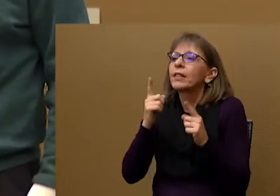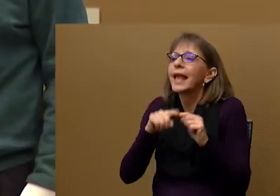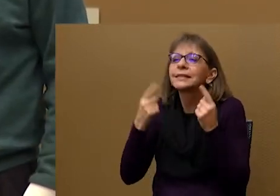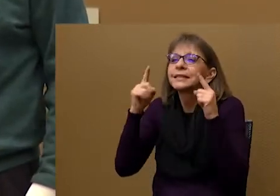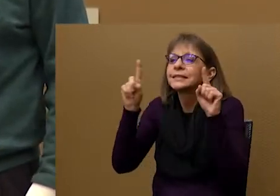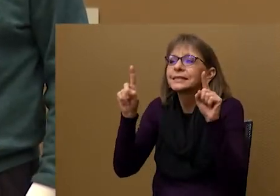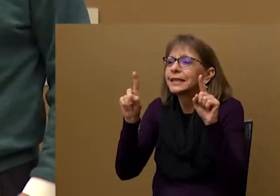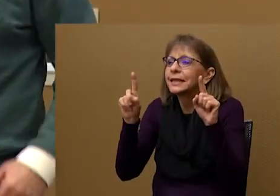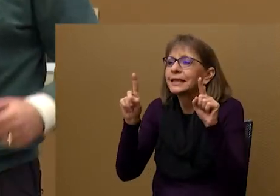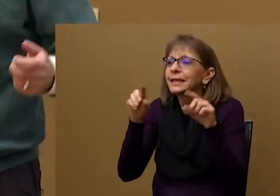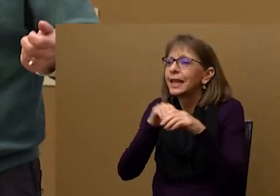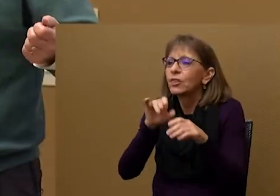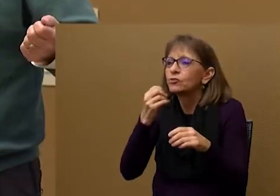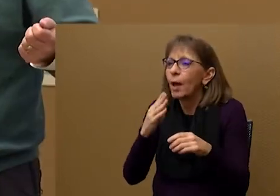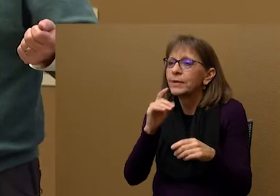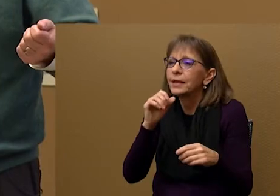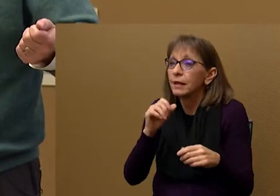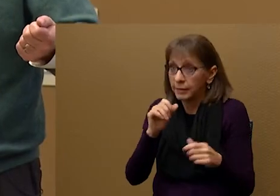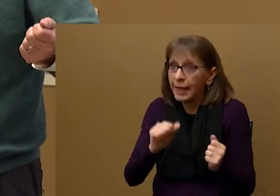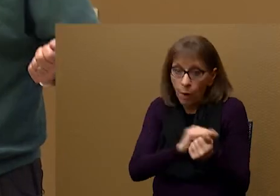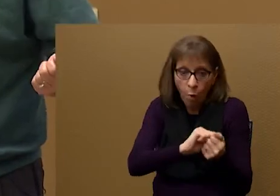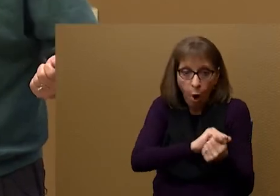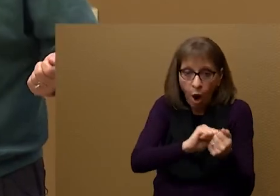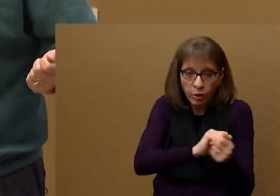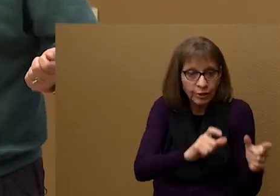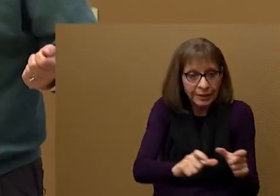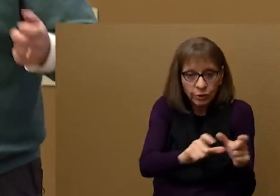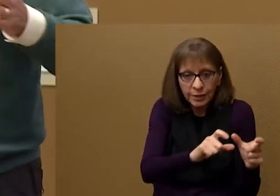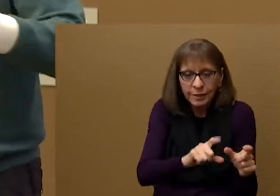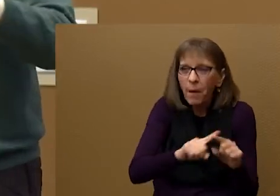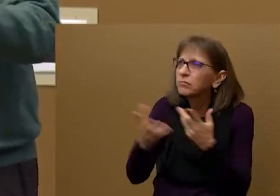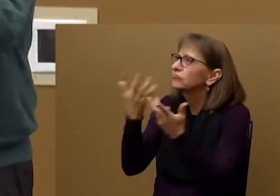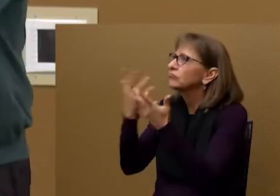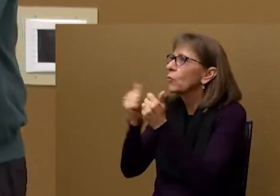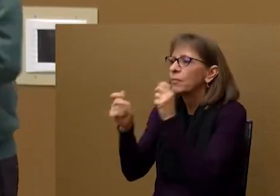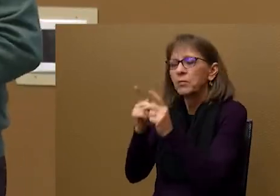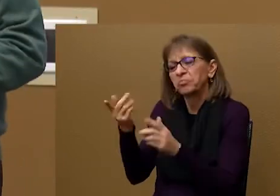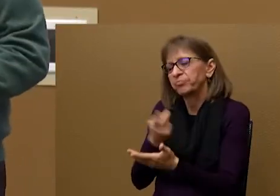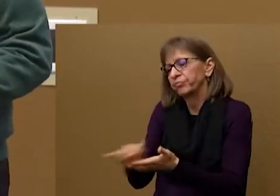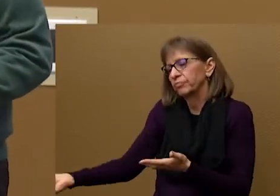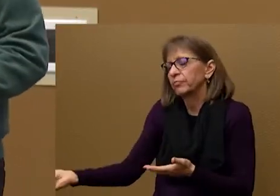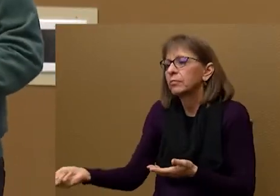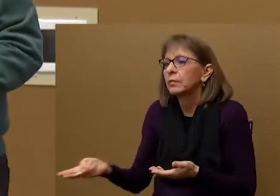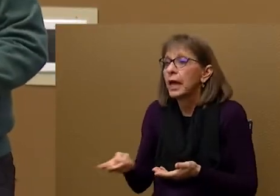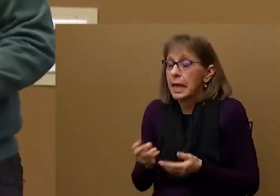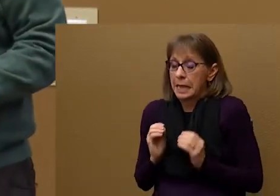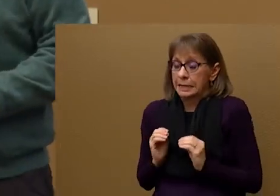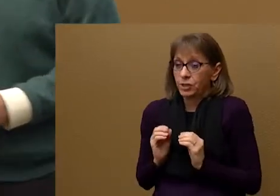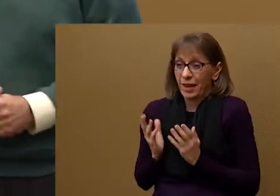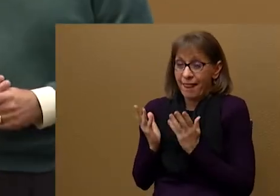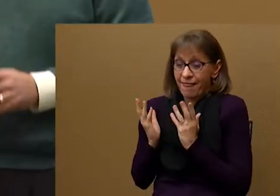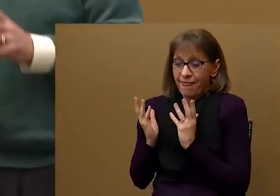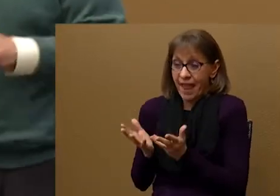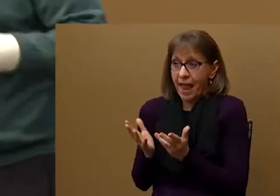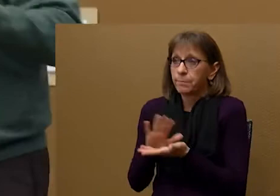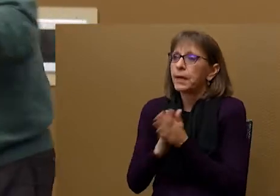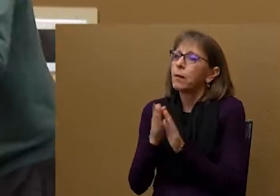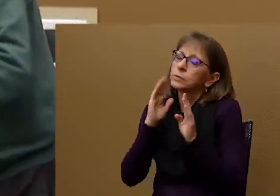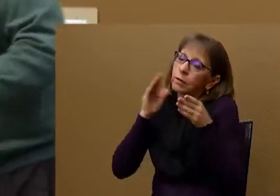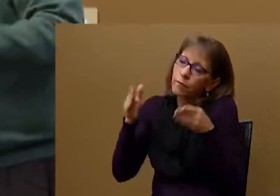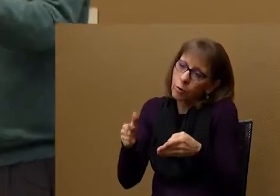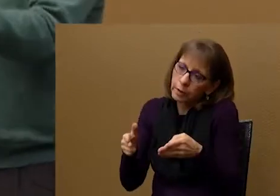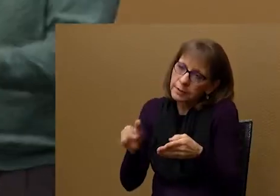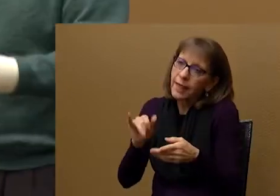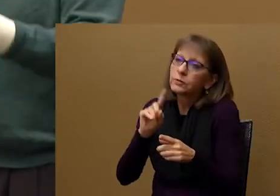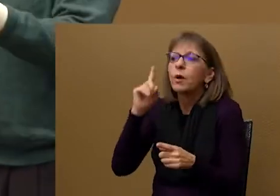being successful in the job? Not that they can't clean a dish. It's that they can't deal with other people. And the teaching of